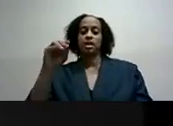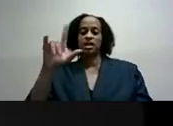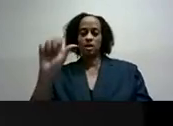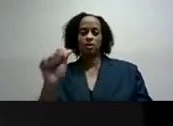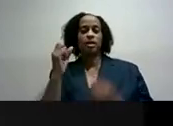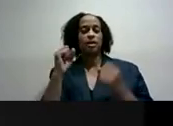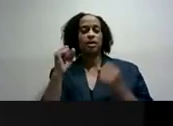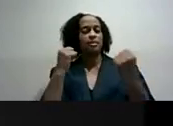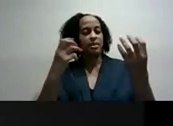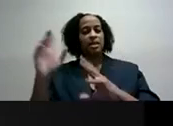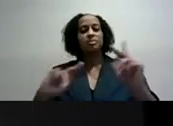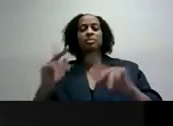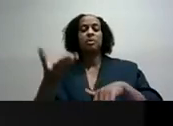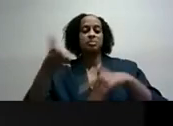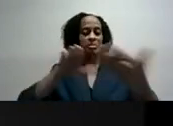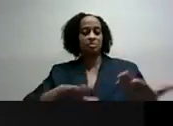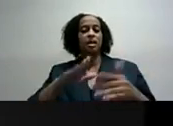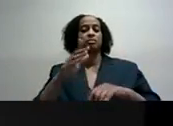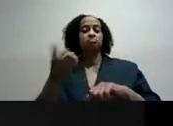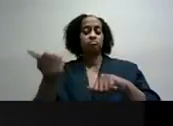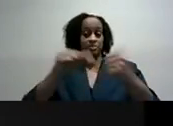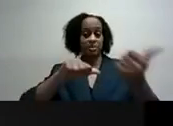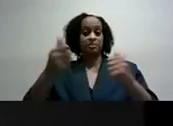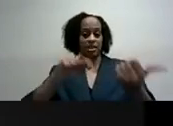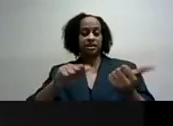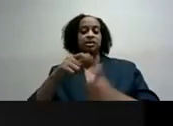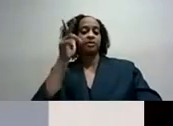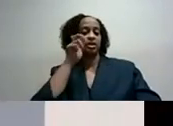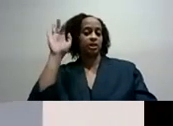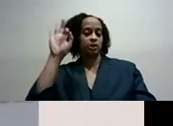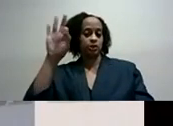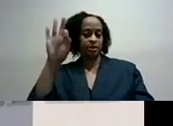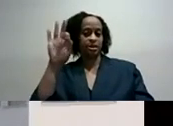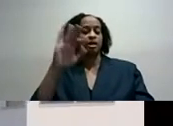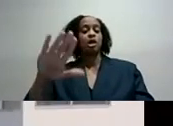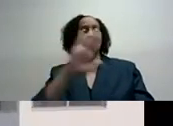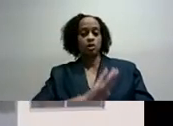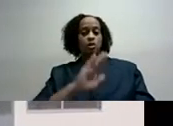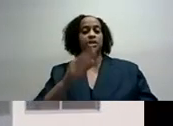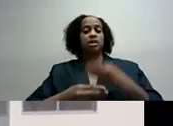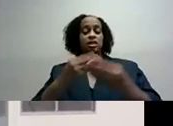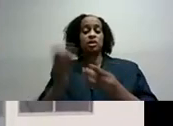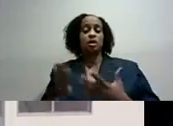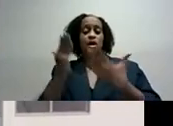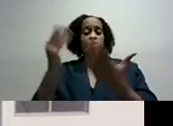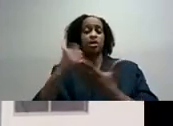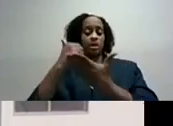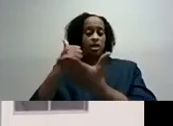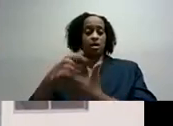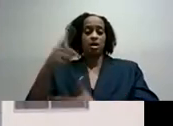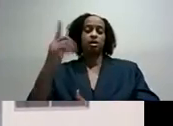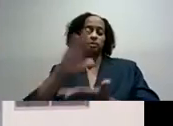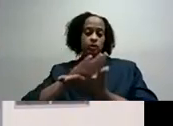of people have been baptized after hearing his sermons. Your generous offering will help build a school